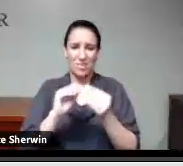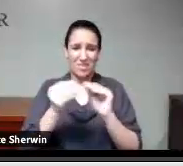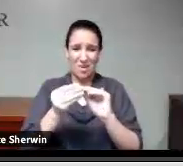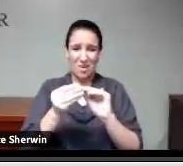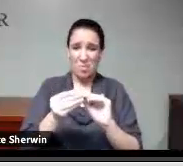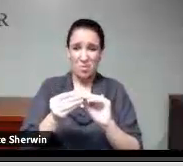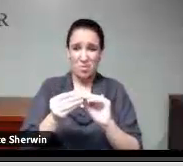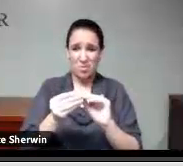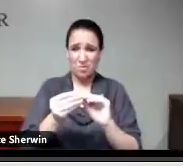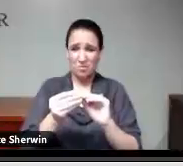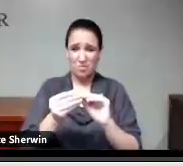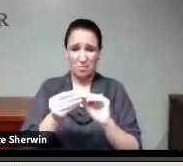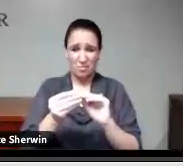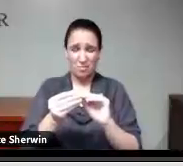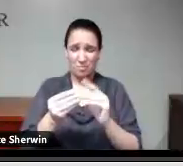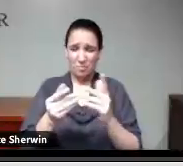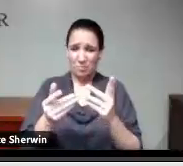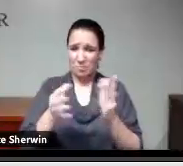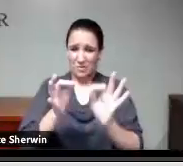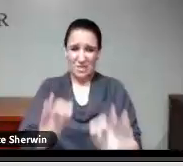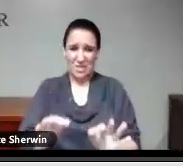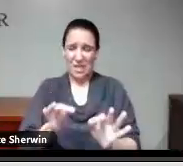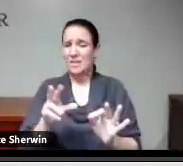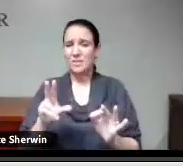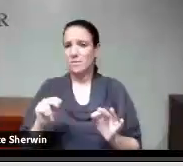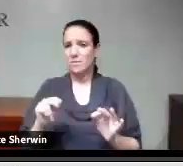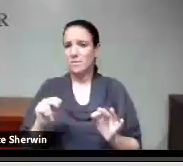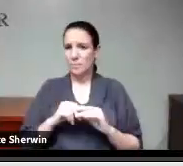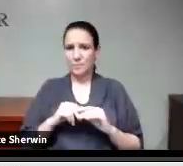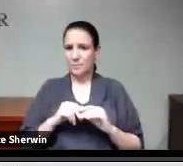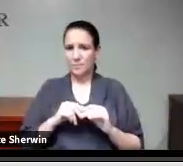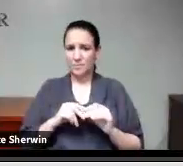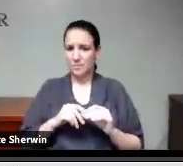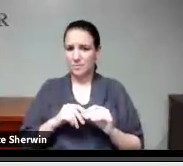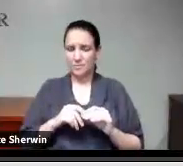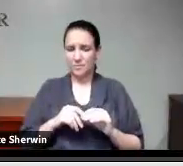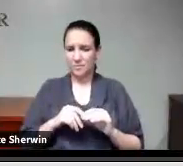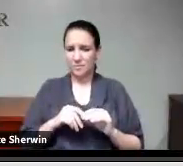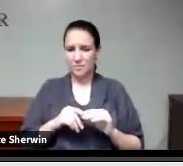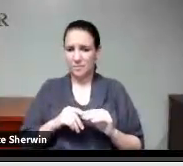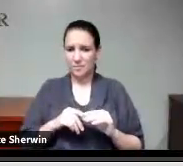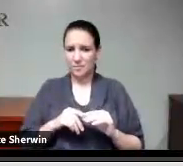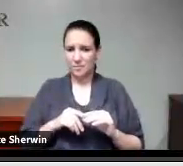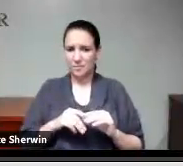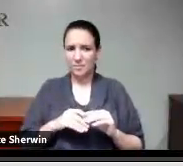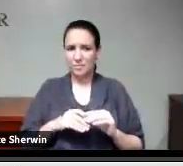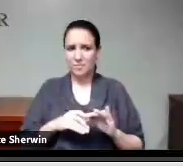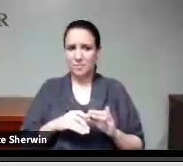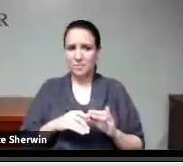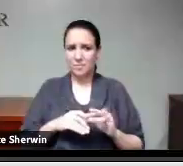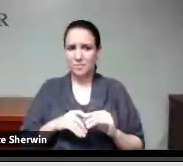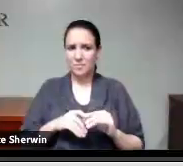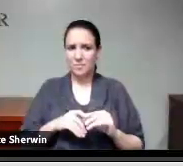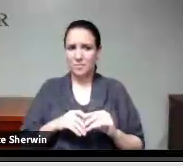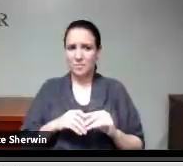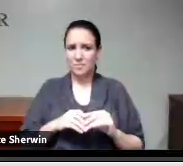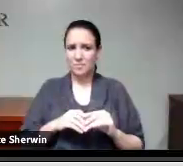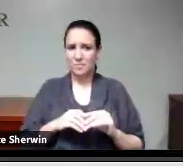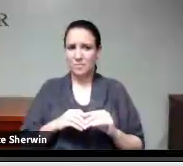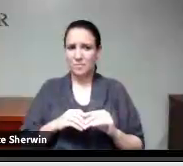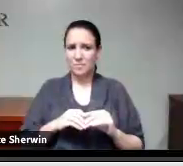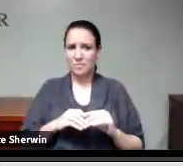alone, the number of people only representing a variety of different backgrounds, be the measure of success related to